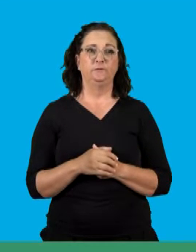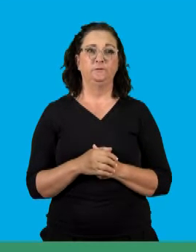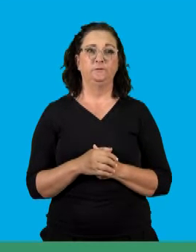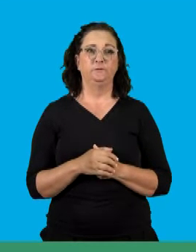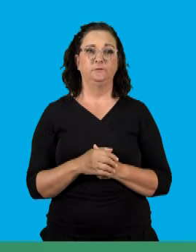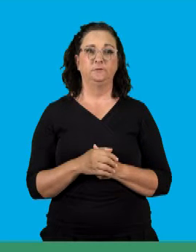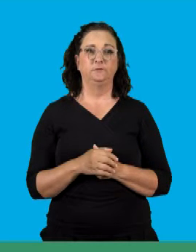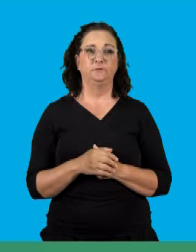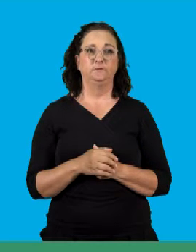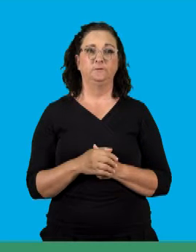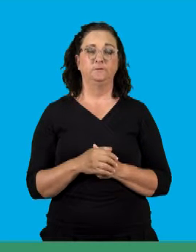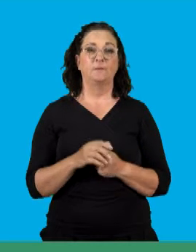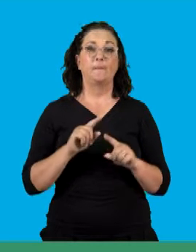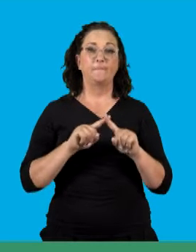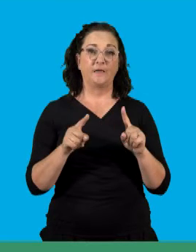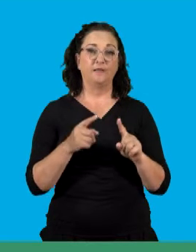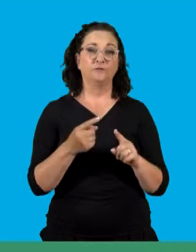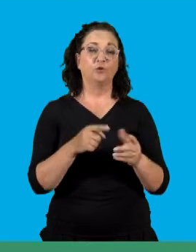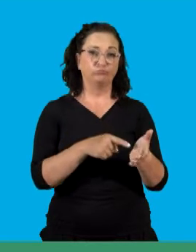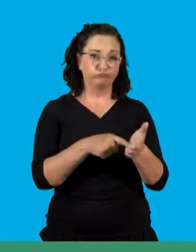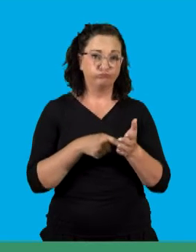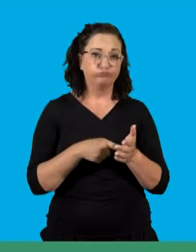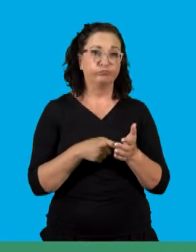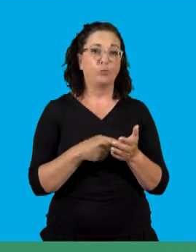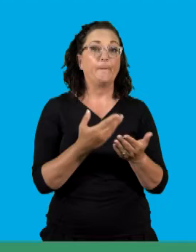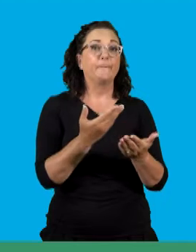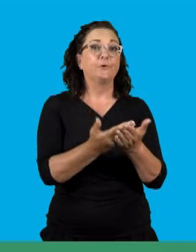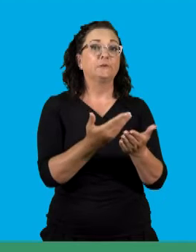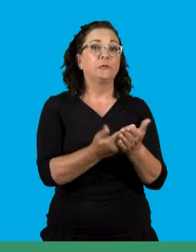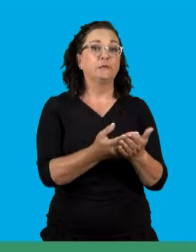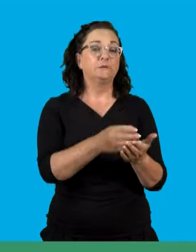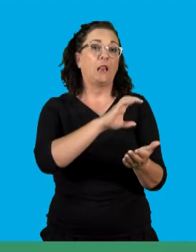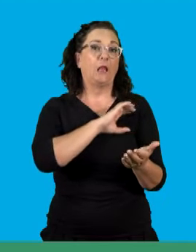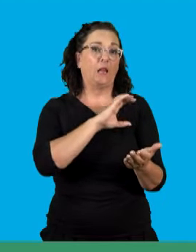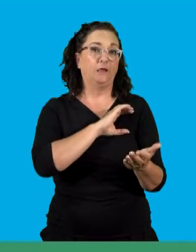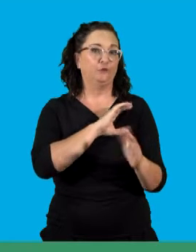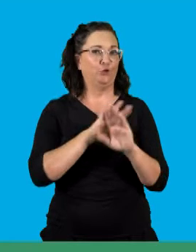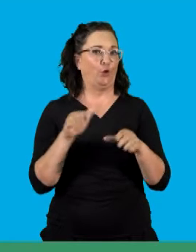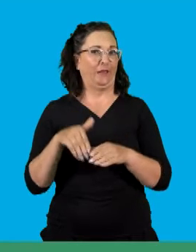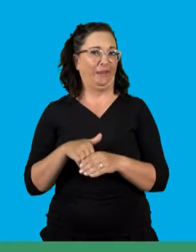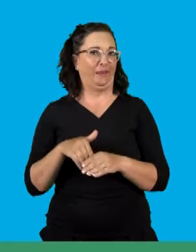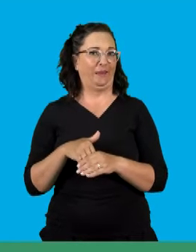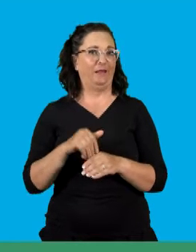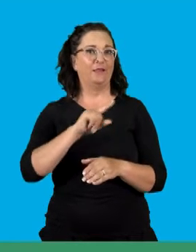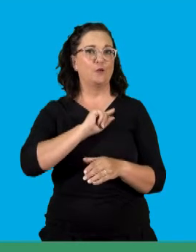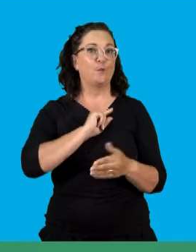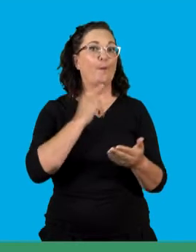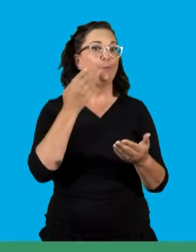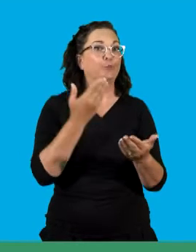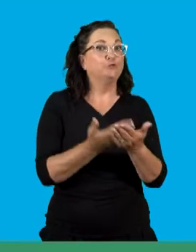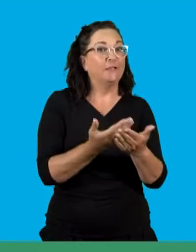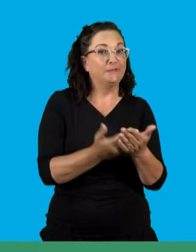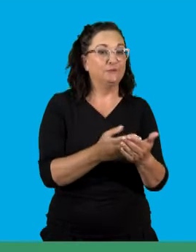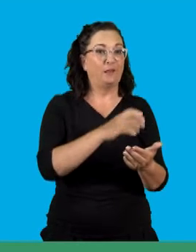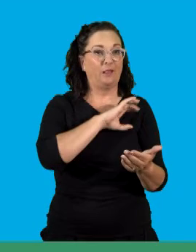She also requested potential clients. These are not from within, to also give their inputs